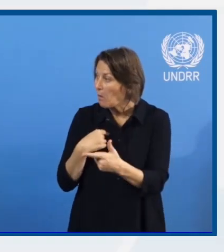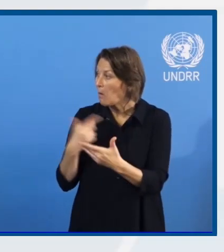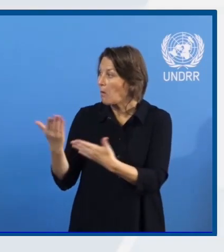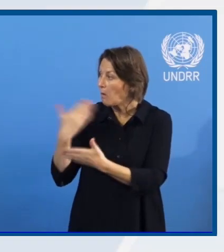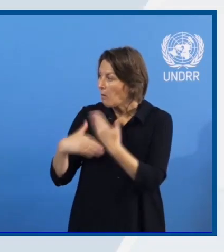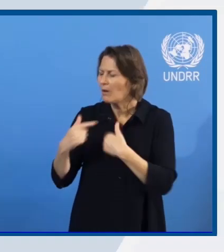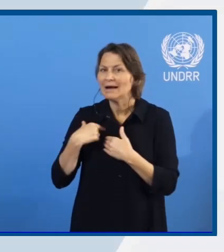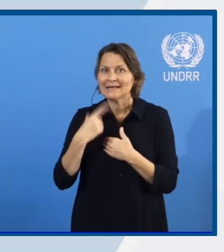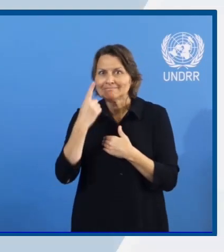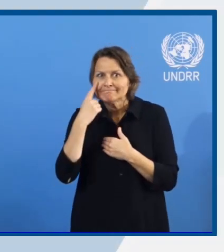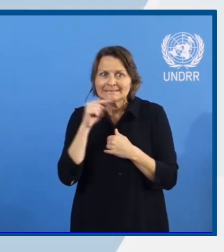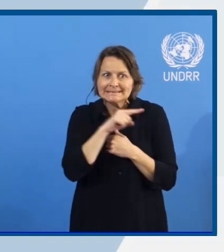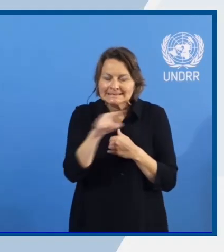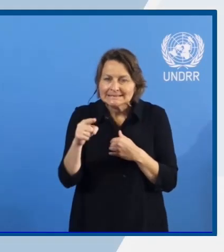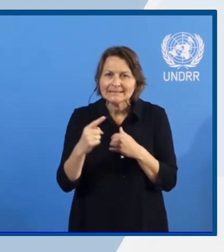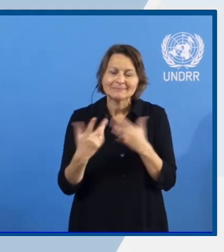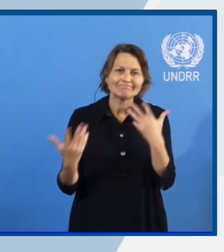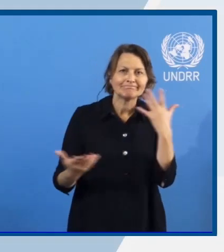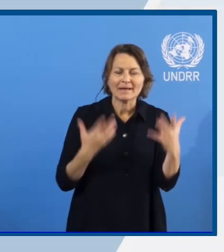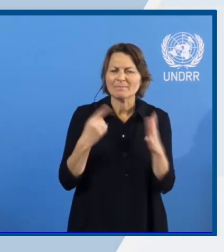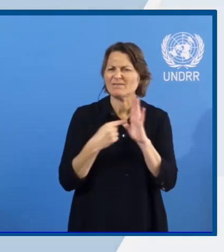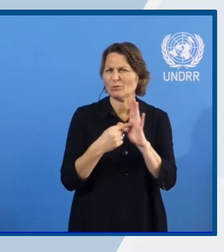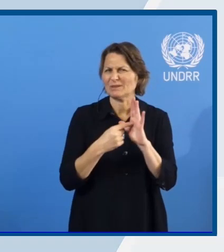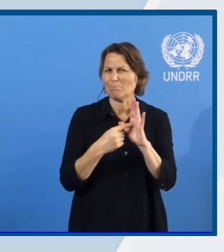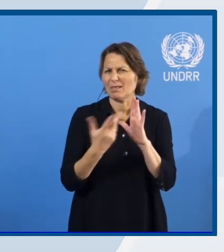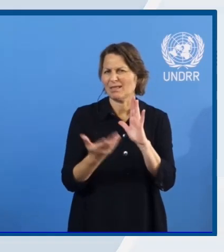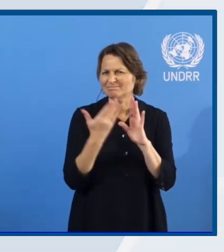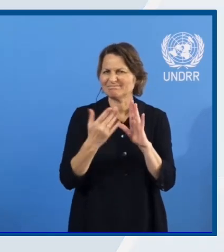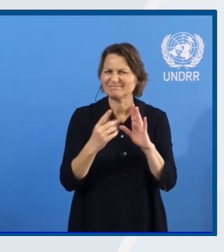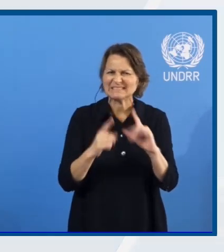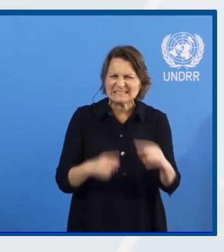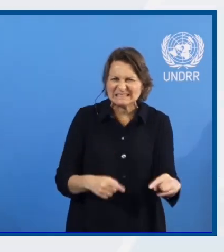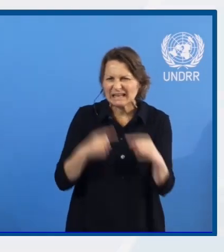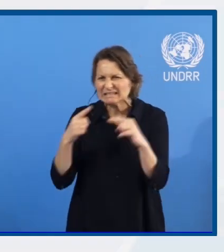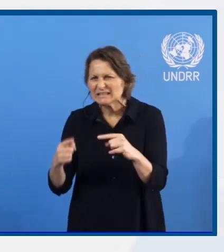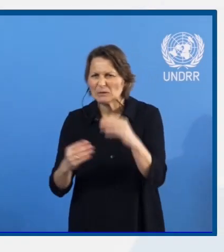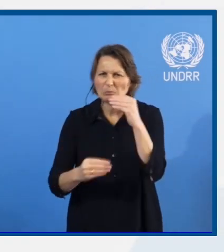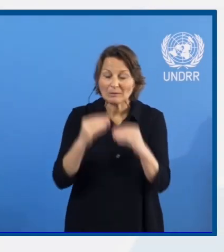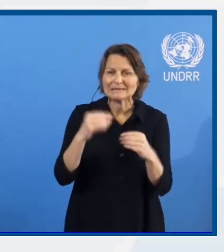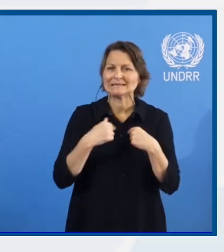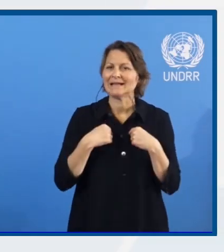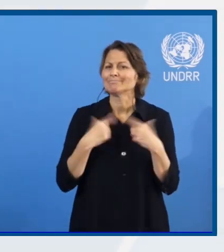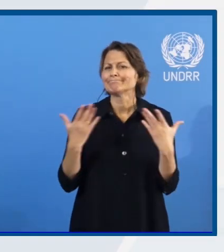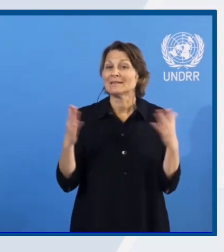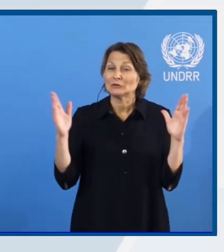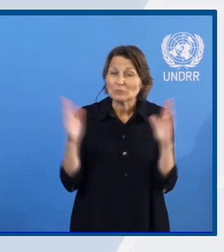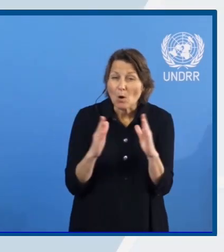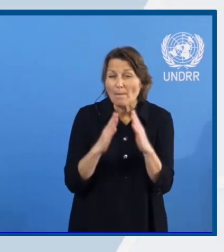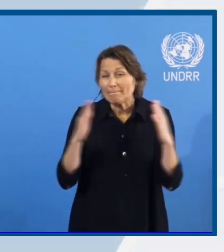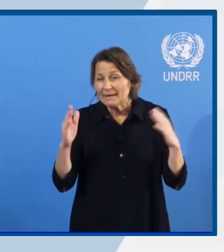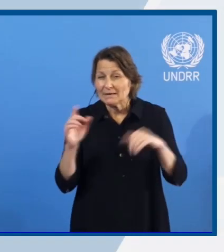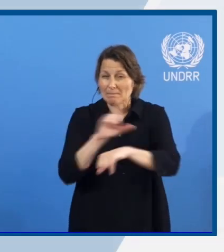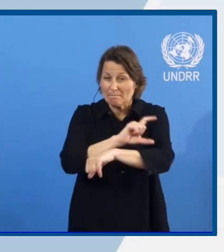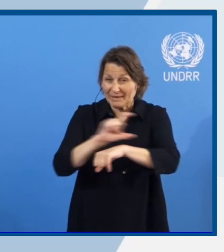enable small scale, small and medium enterprises to think